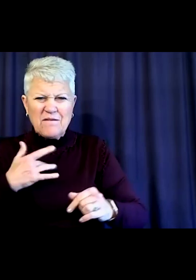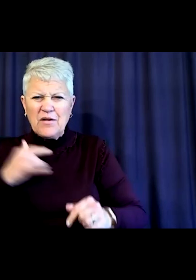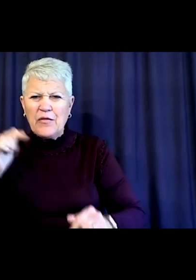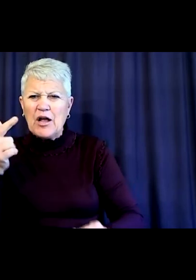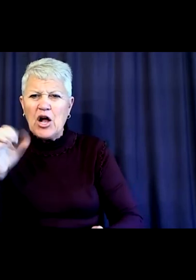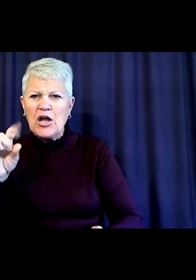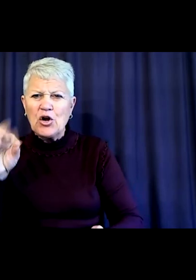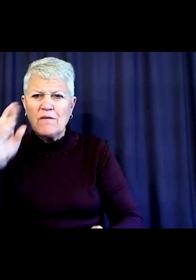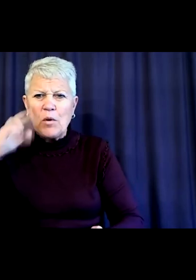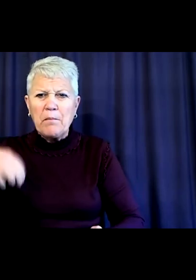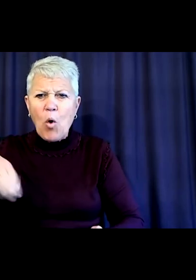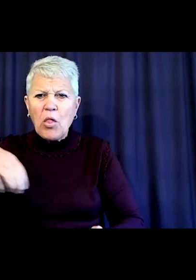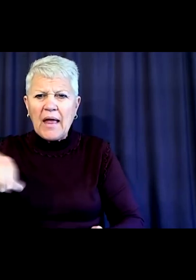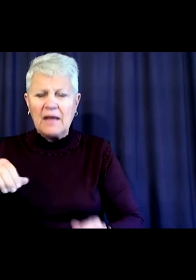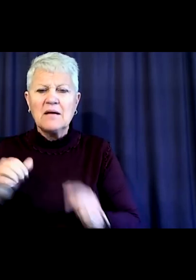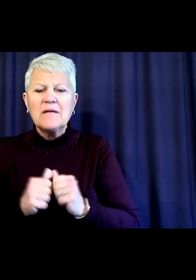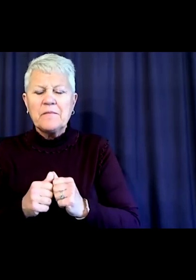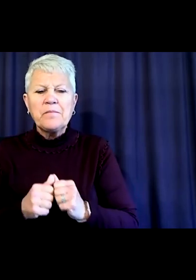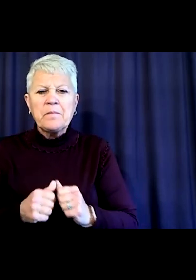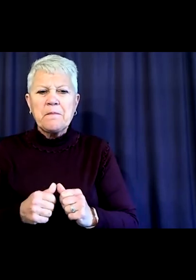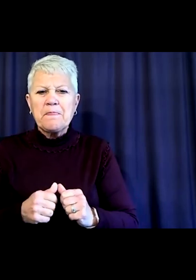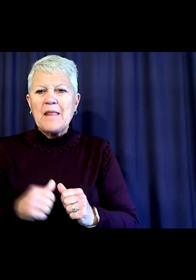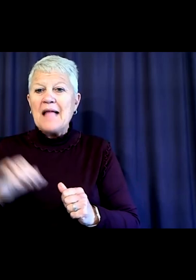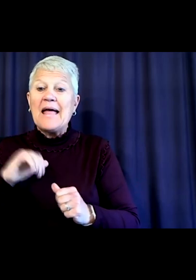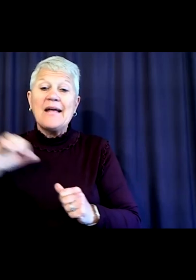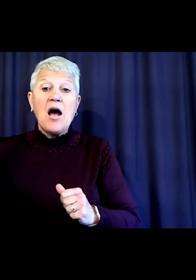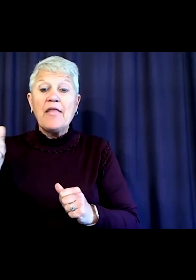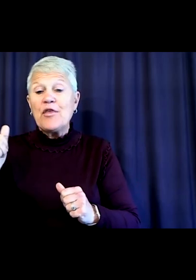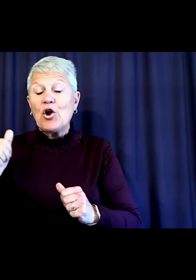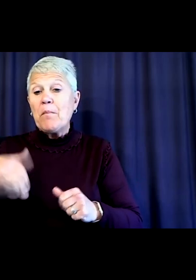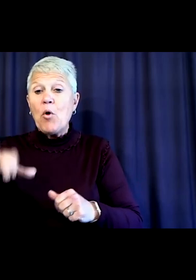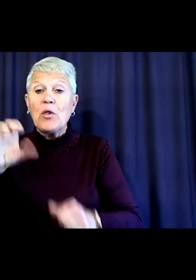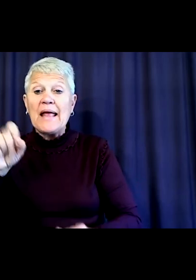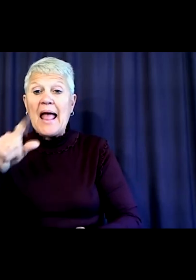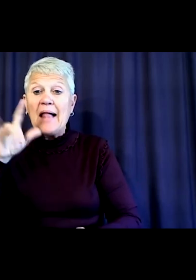an inclination. Did the other alleys have a gutter?